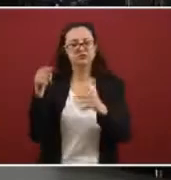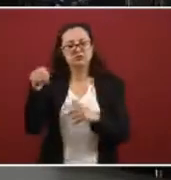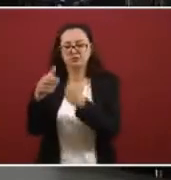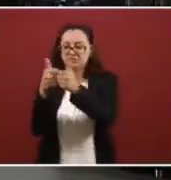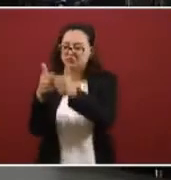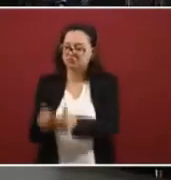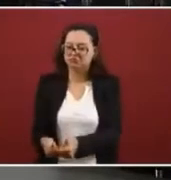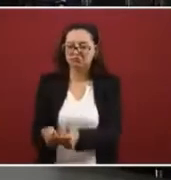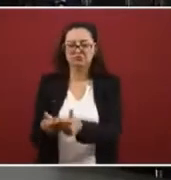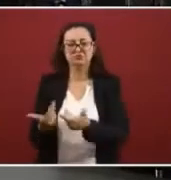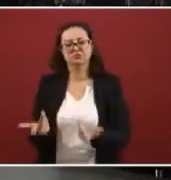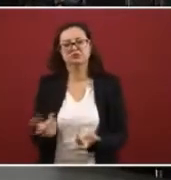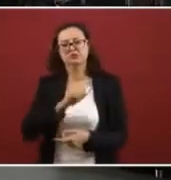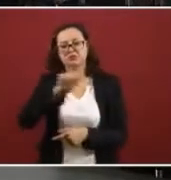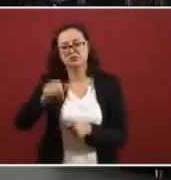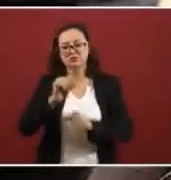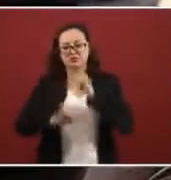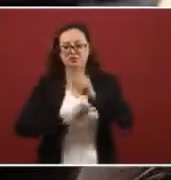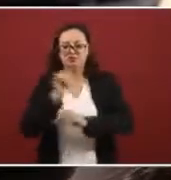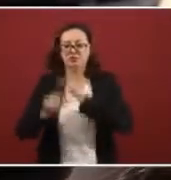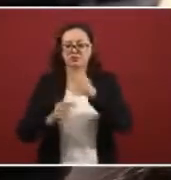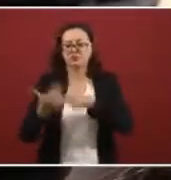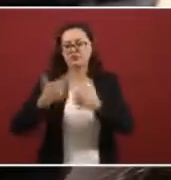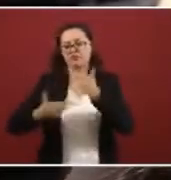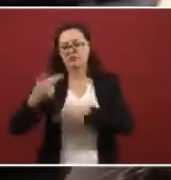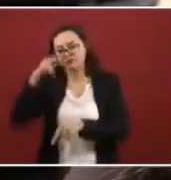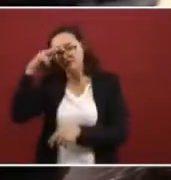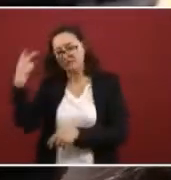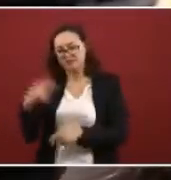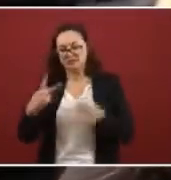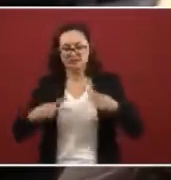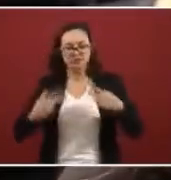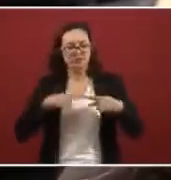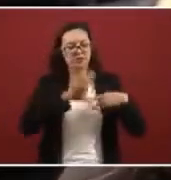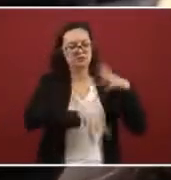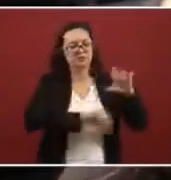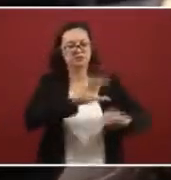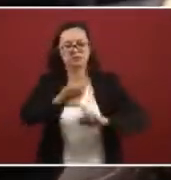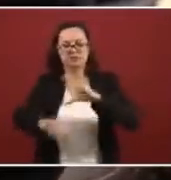retenerlos ahí, eventualmente regresar. So they want to hold them between the two countries in